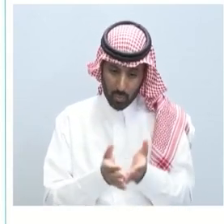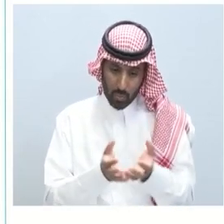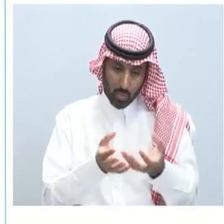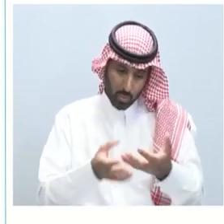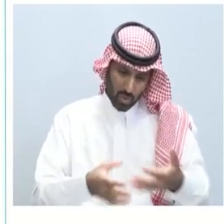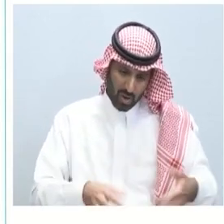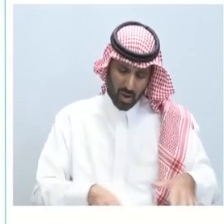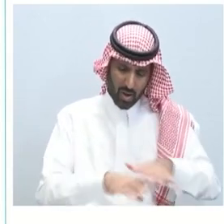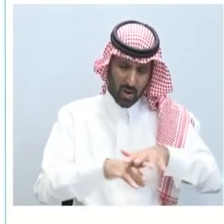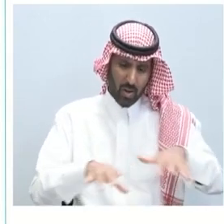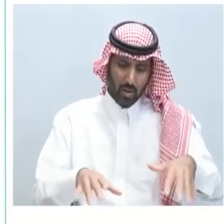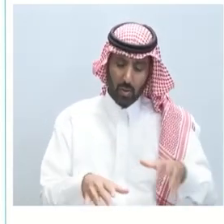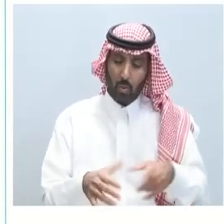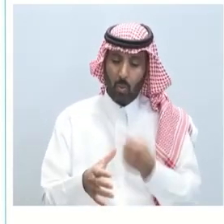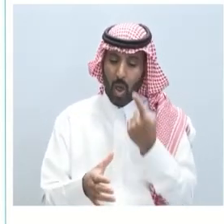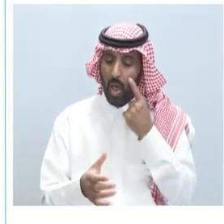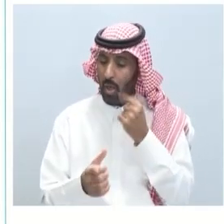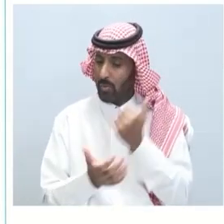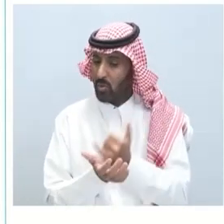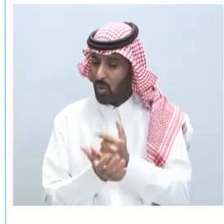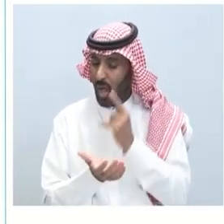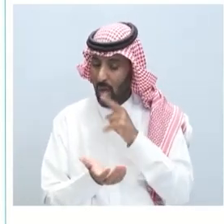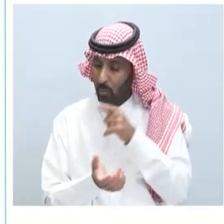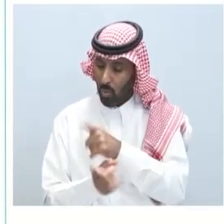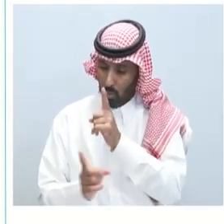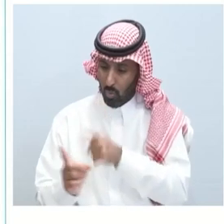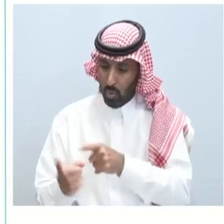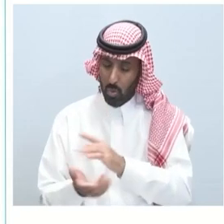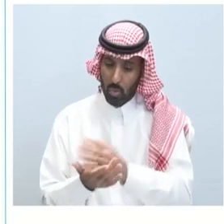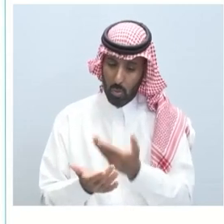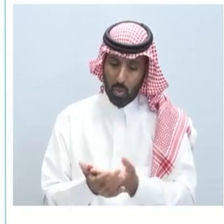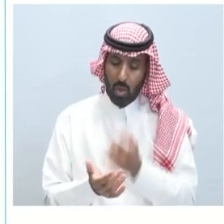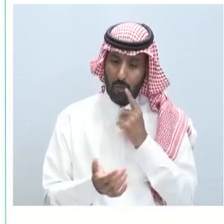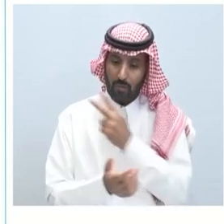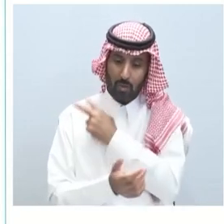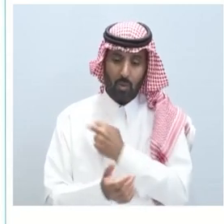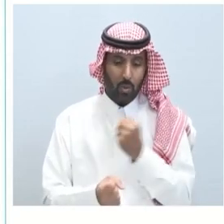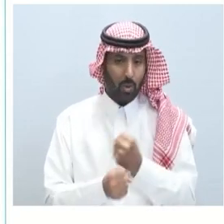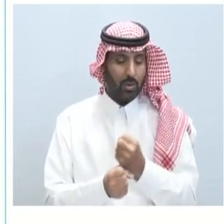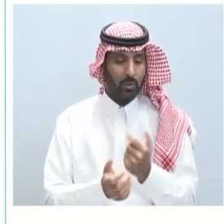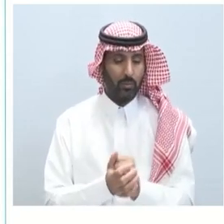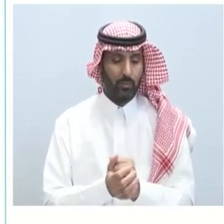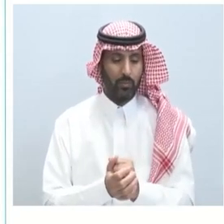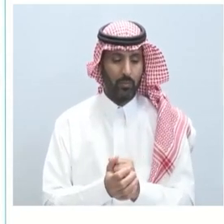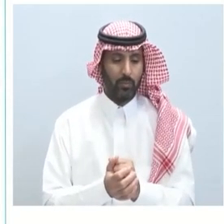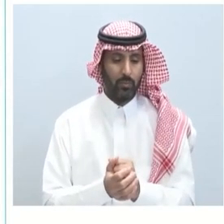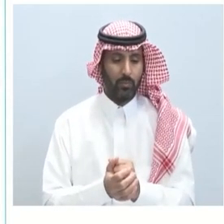least no one would be responsible for anyone's death. If you were the captain, what would you do?